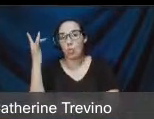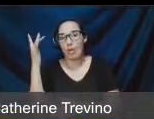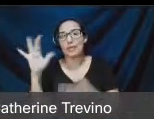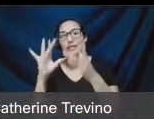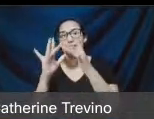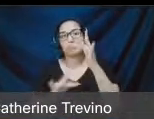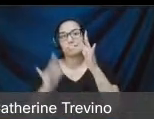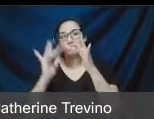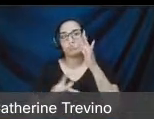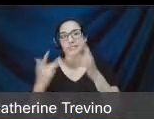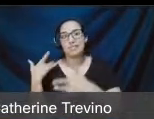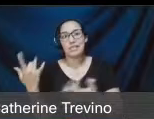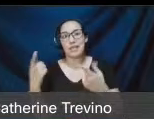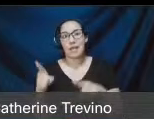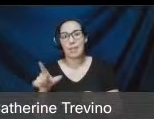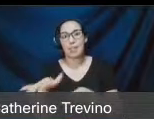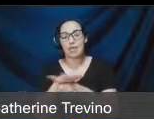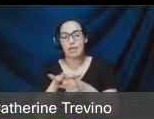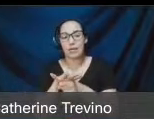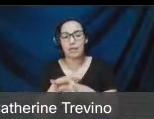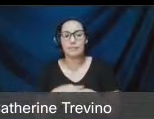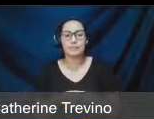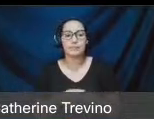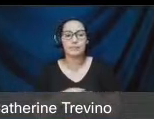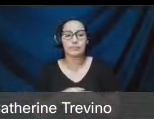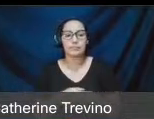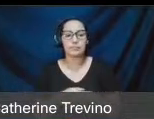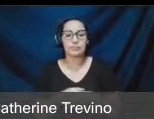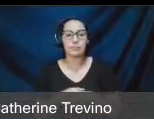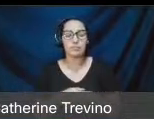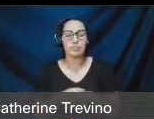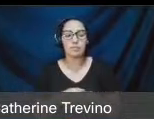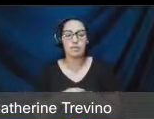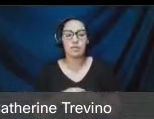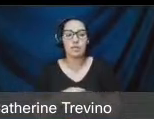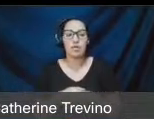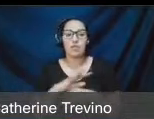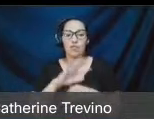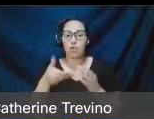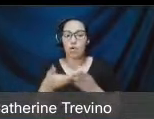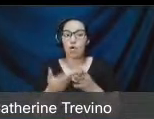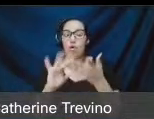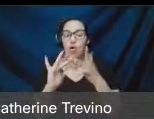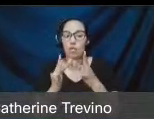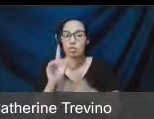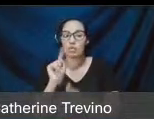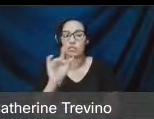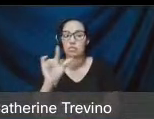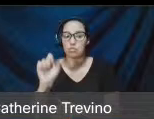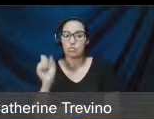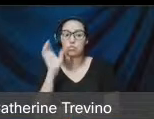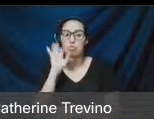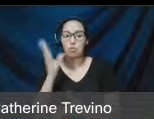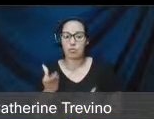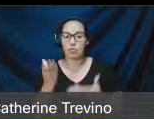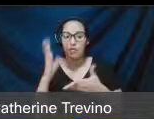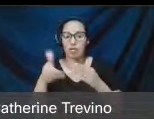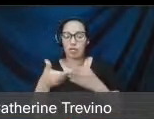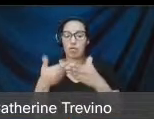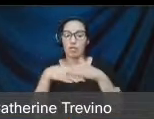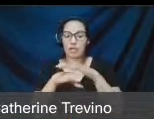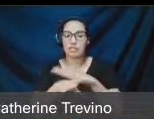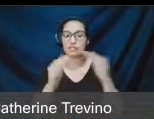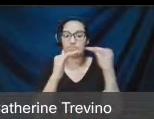and ClassLink, which is our central dashboard for all online tools, ensures equitable access for all students. Next